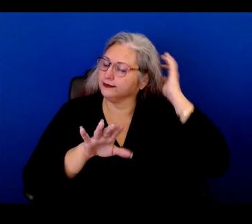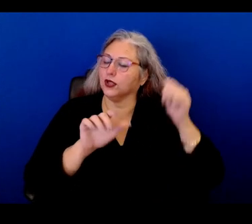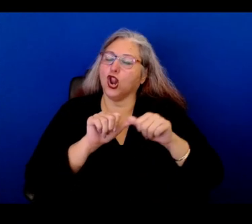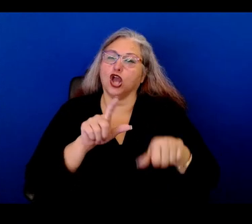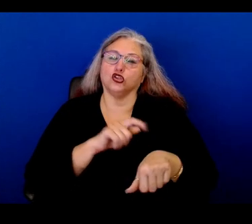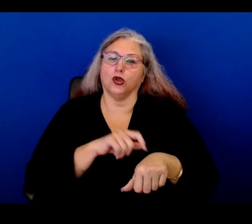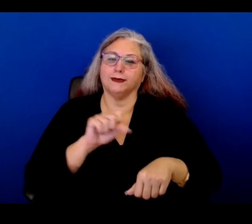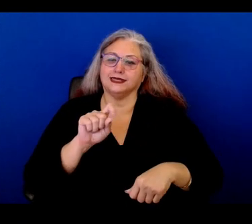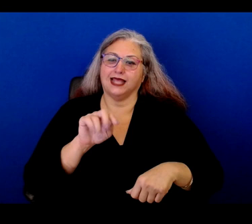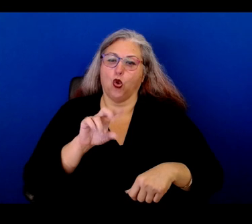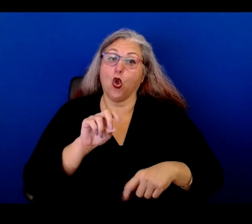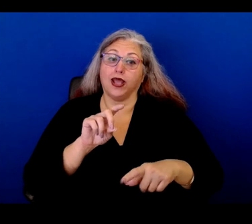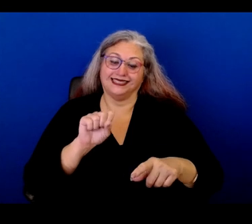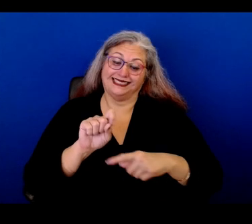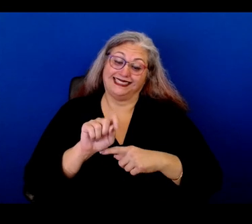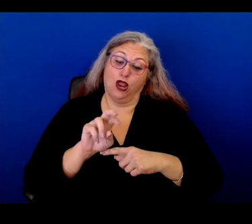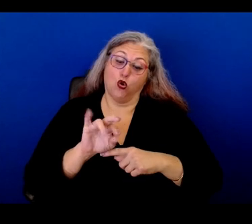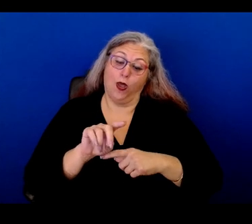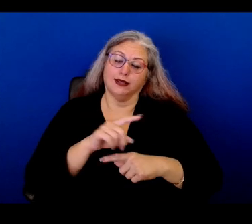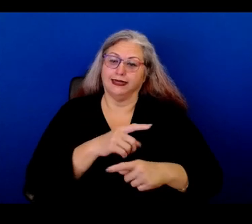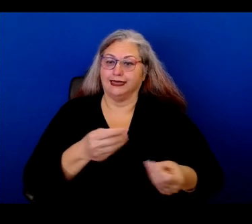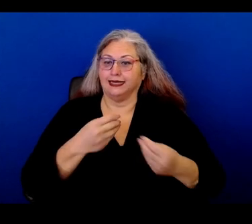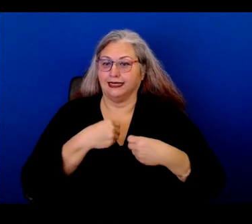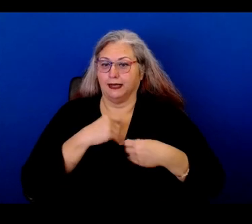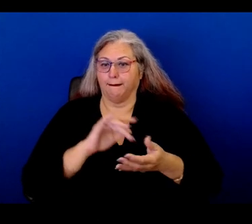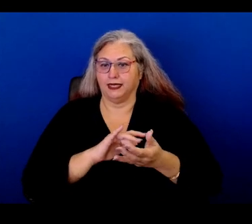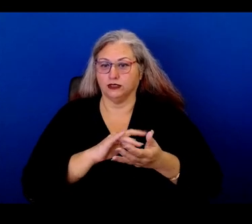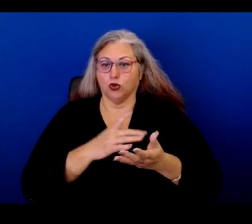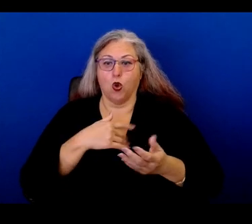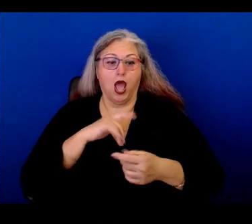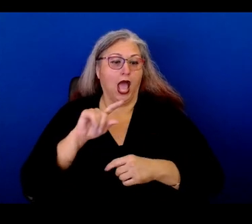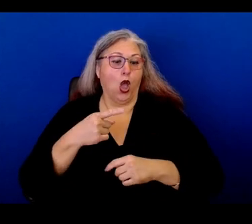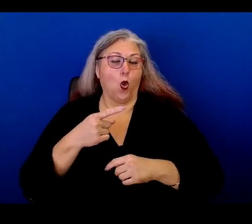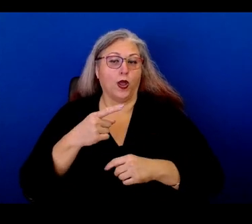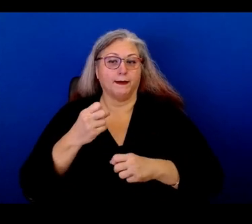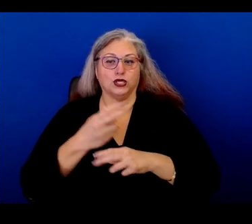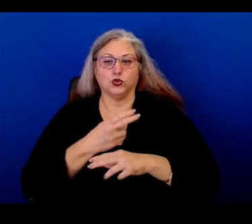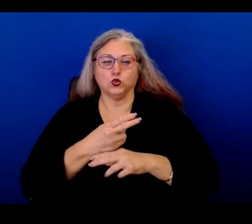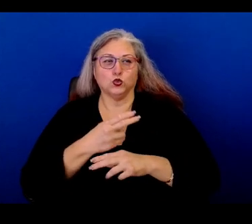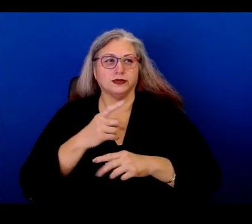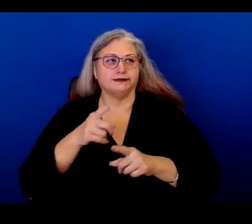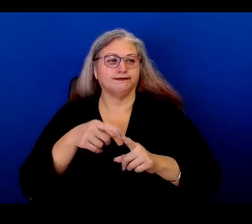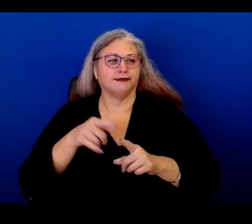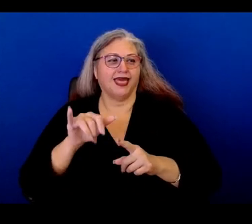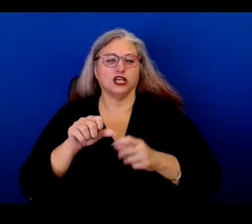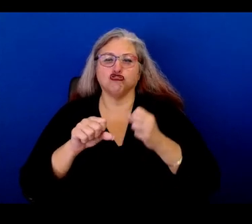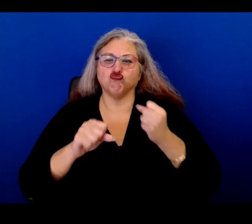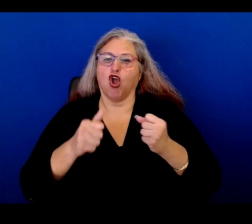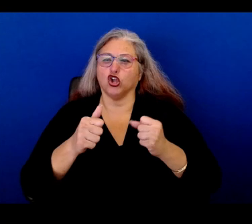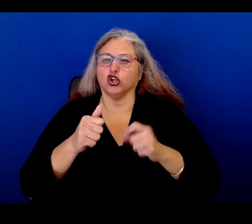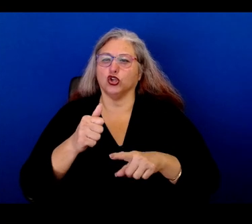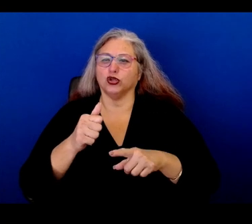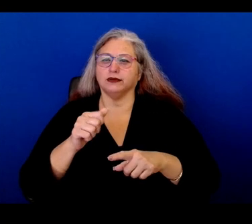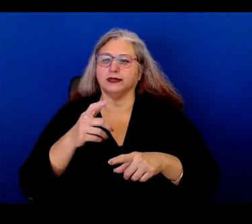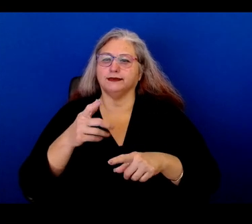long-term steroid that they've got me on. Mm-hmm. And so I only need to use like the stronger ones